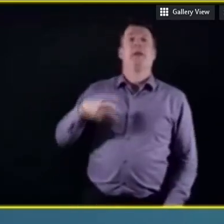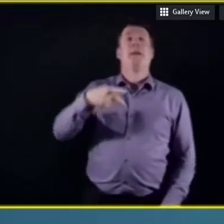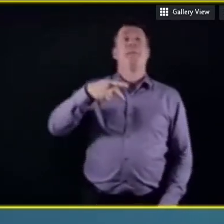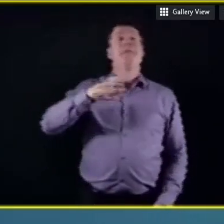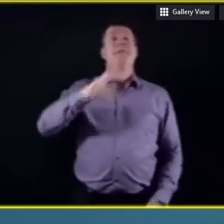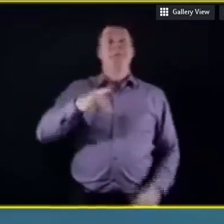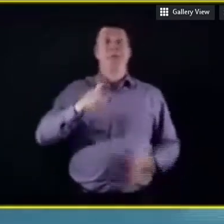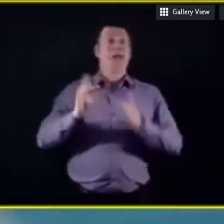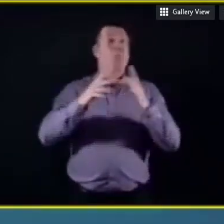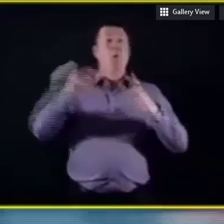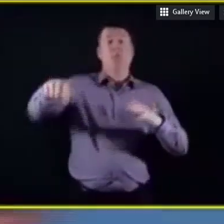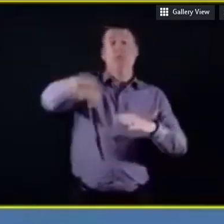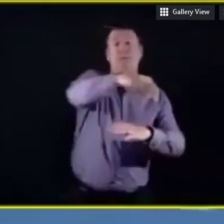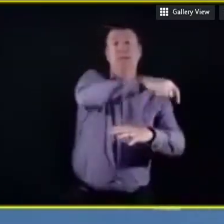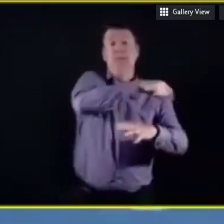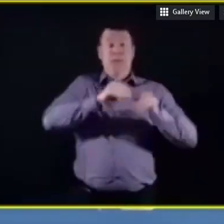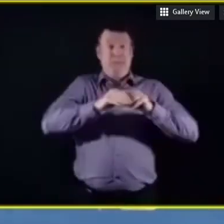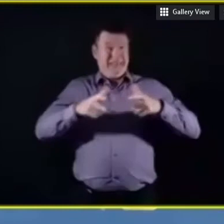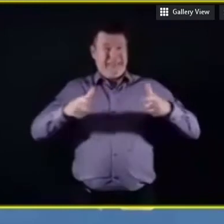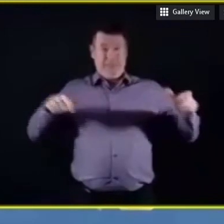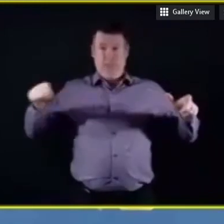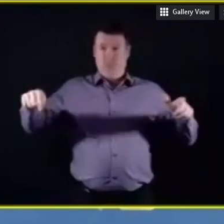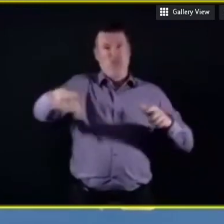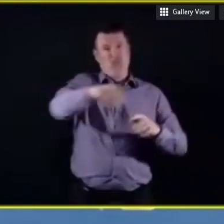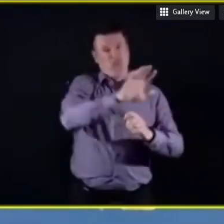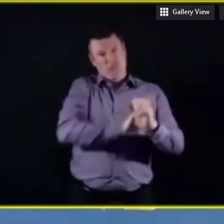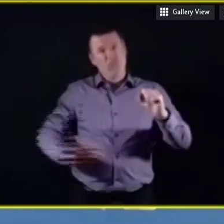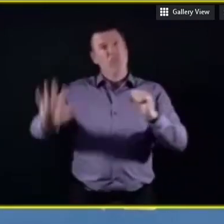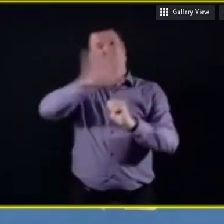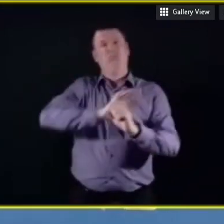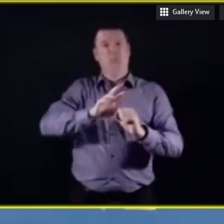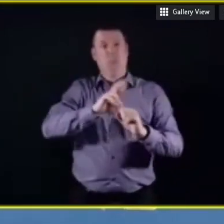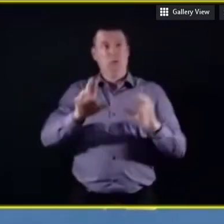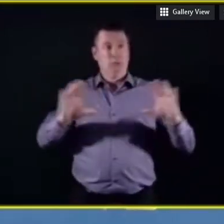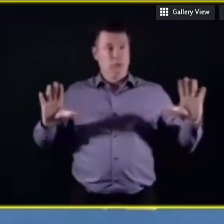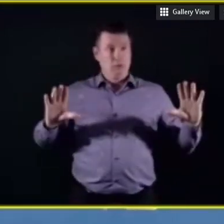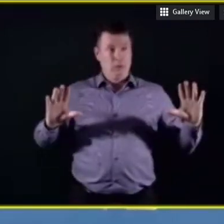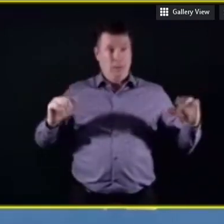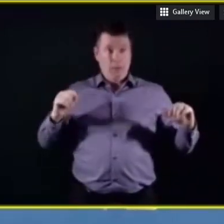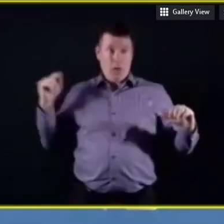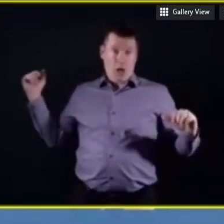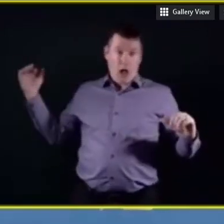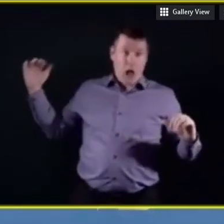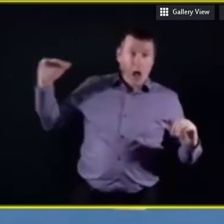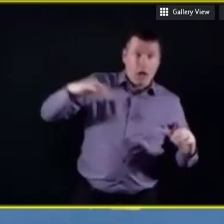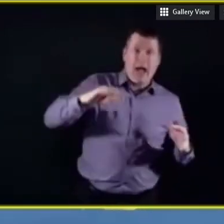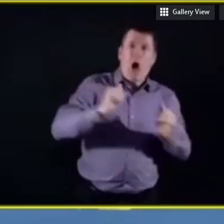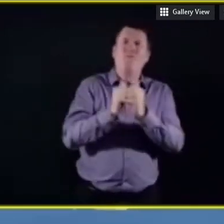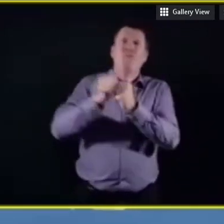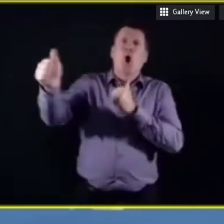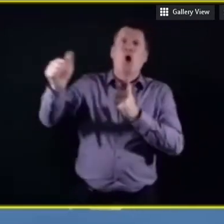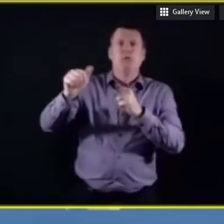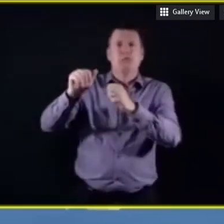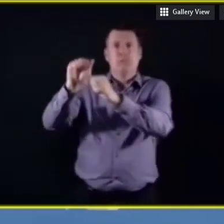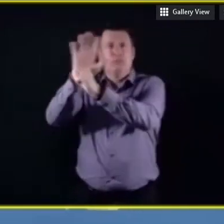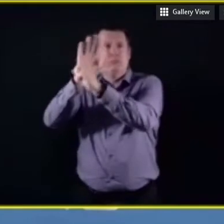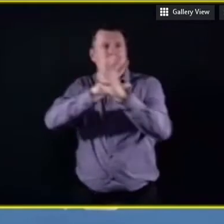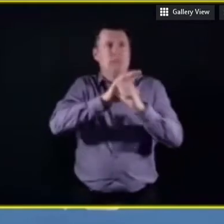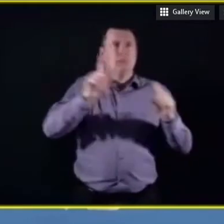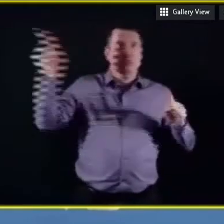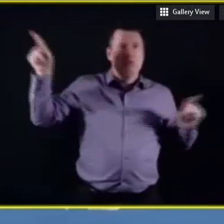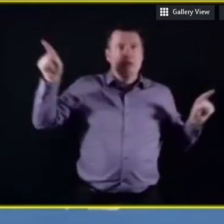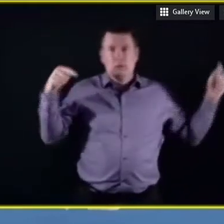I believe, Michelle, you'd said you'd had a patient come up from our Hornell practice. Yes. We have practices as far away as